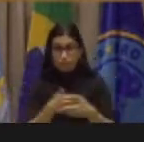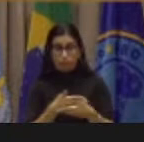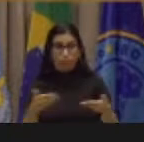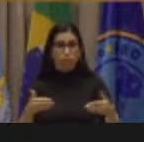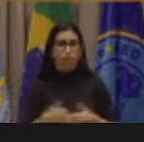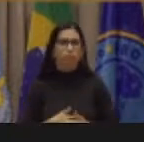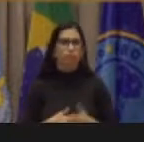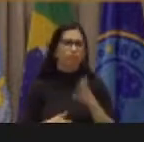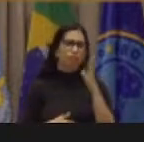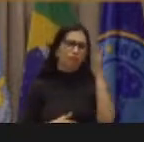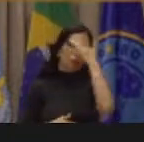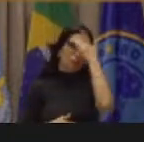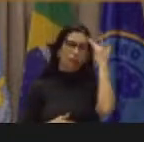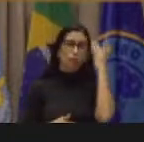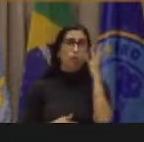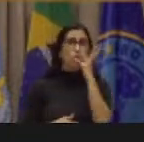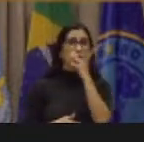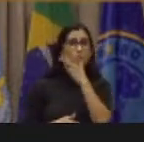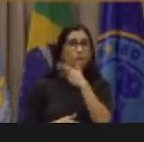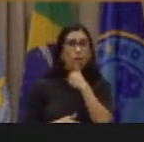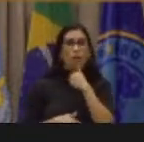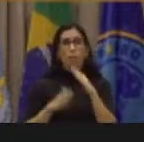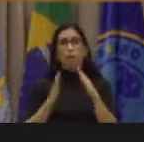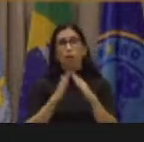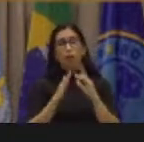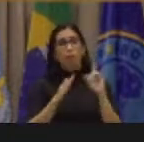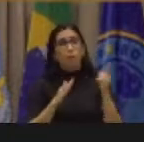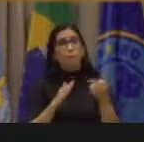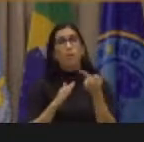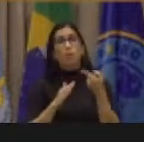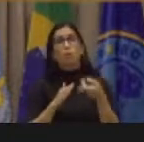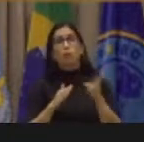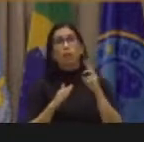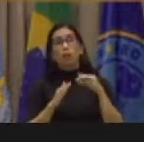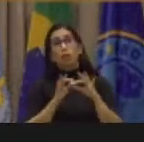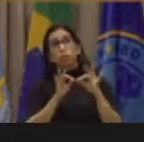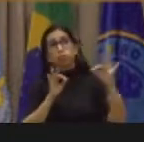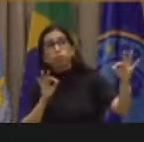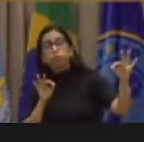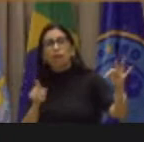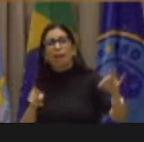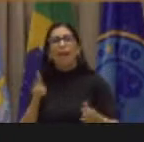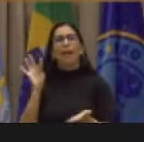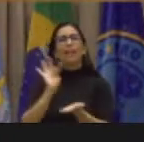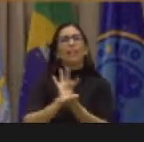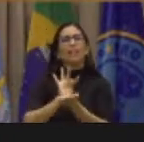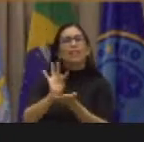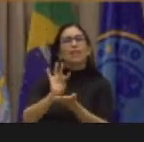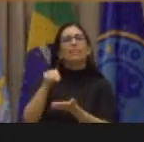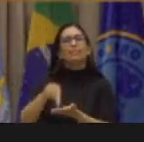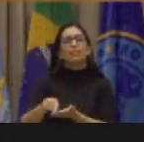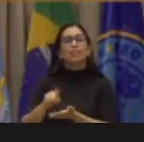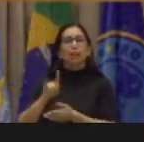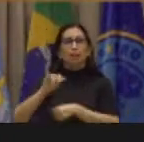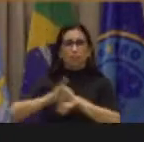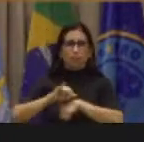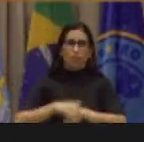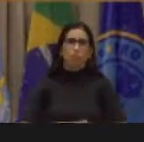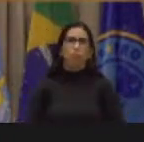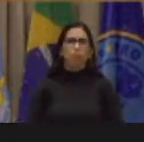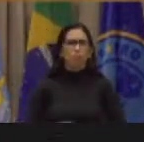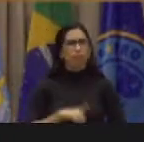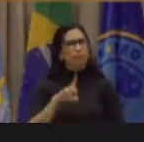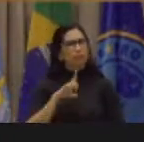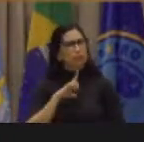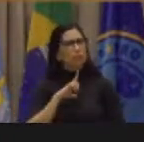of patients. Many times the patients would live more than 1,000 kilometers away from the capital.